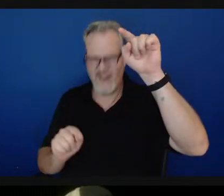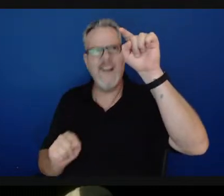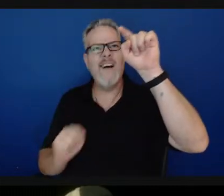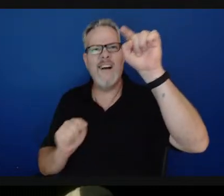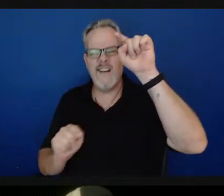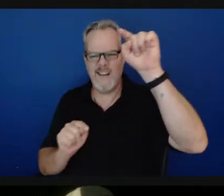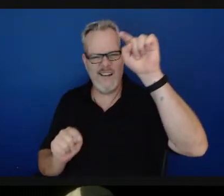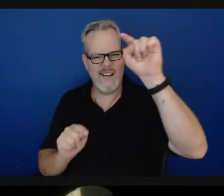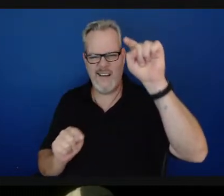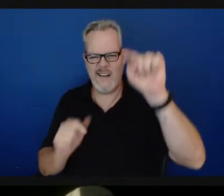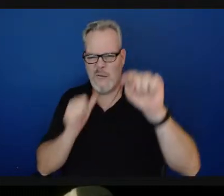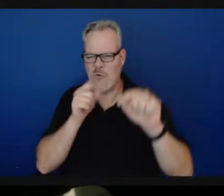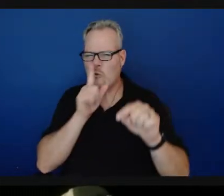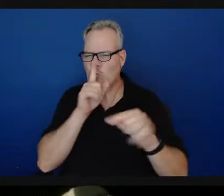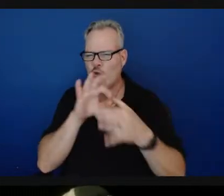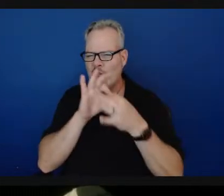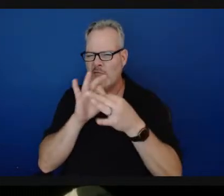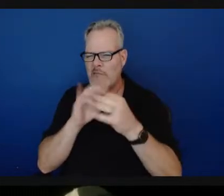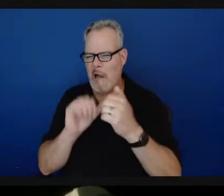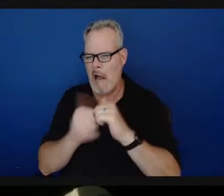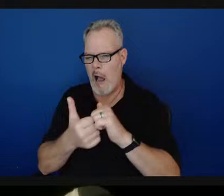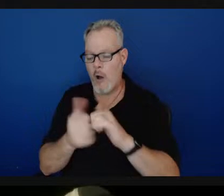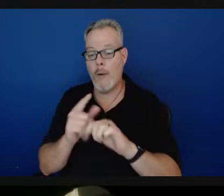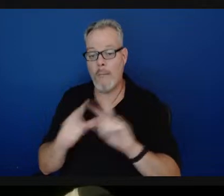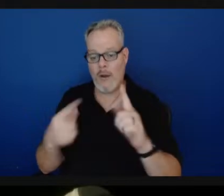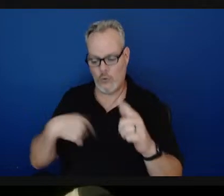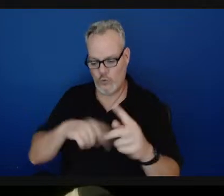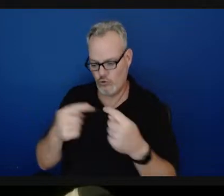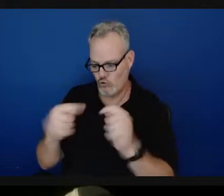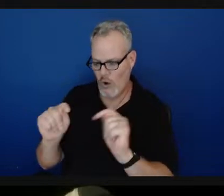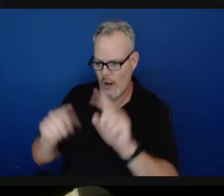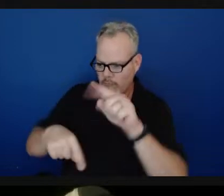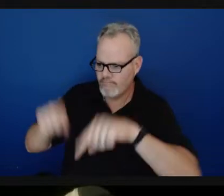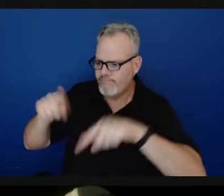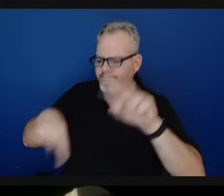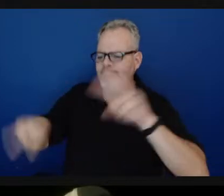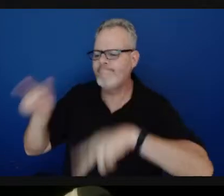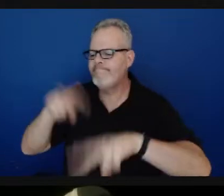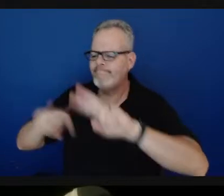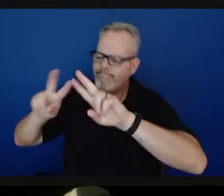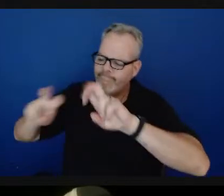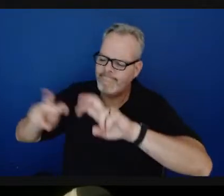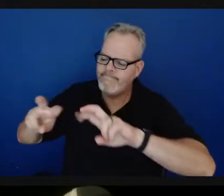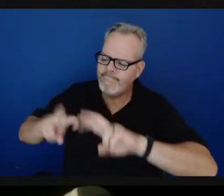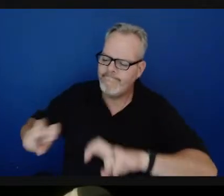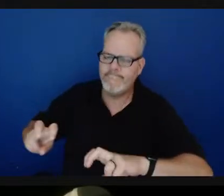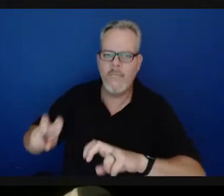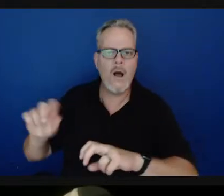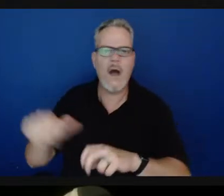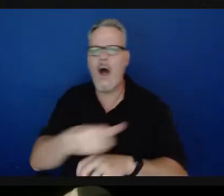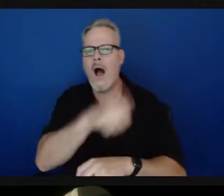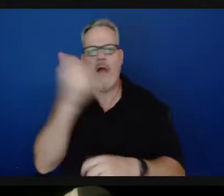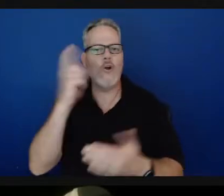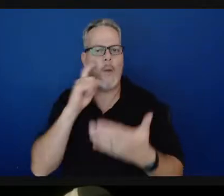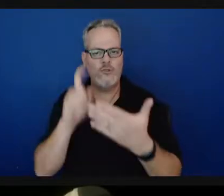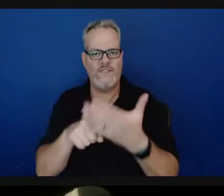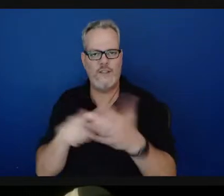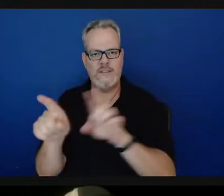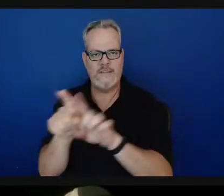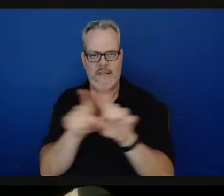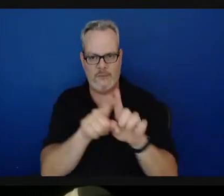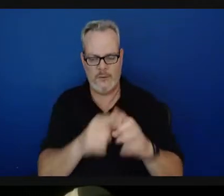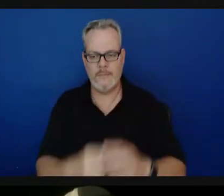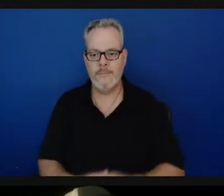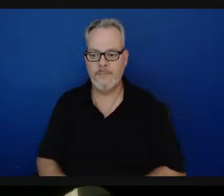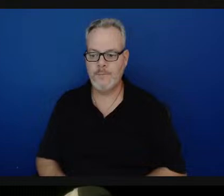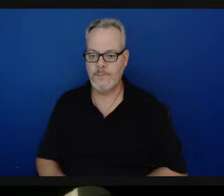quality issues, right? So we're trying to piece together what we see here with what we see in the forecast and the other observations as well.